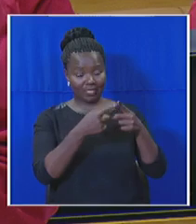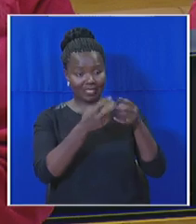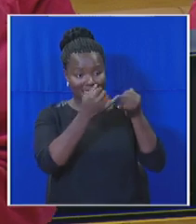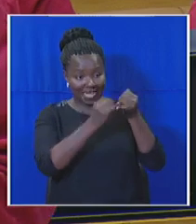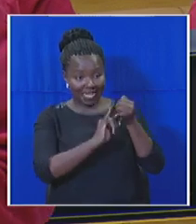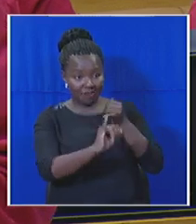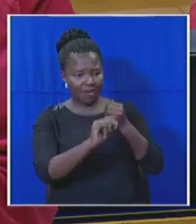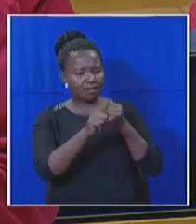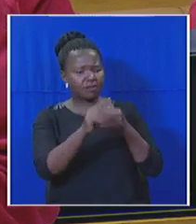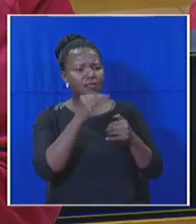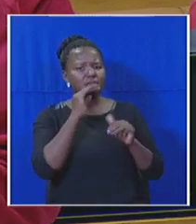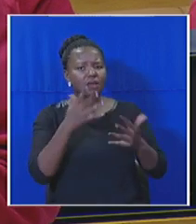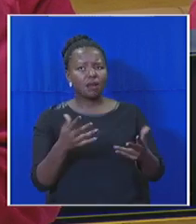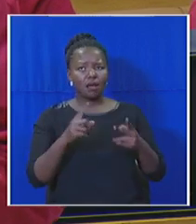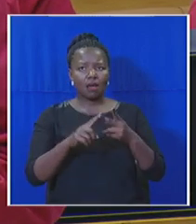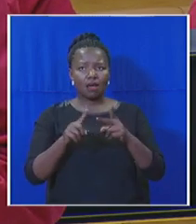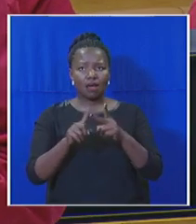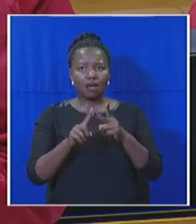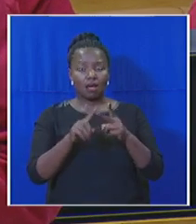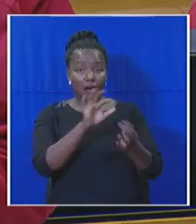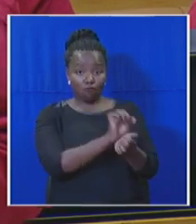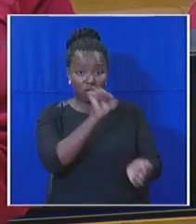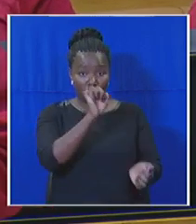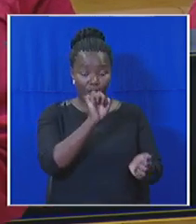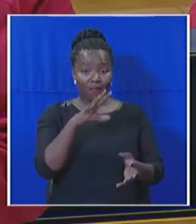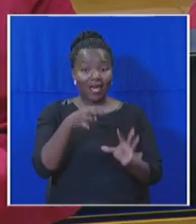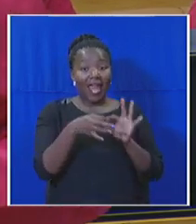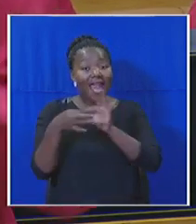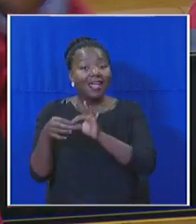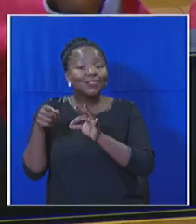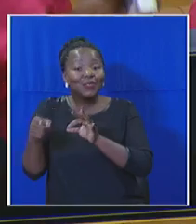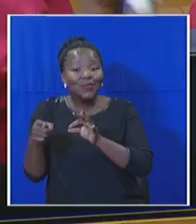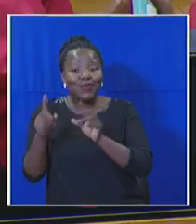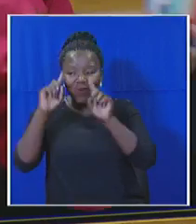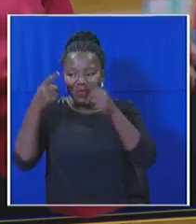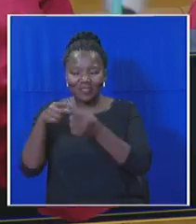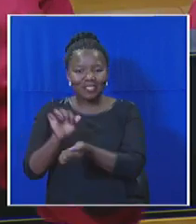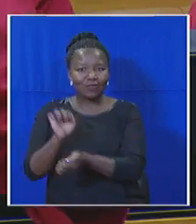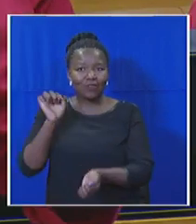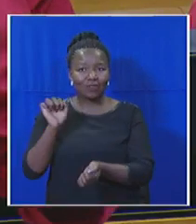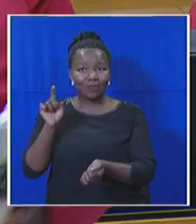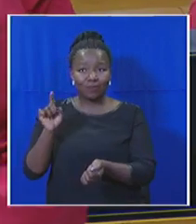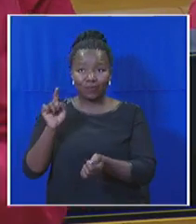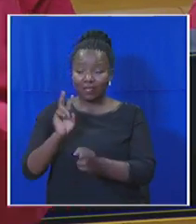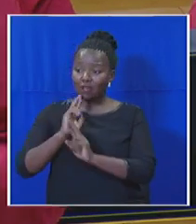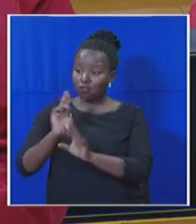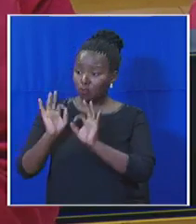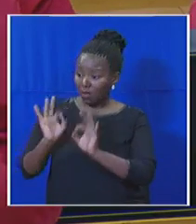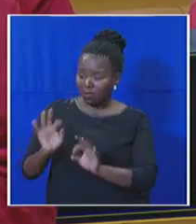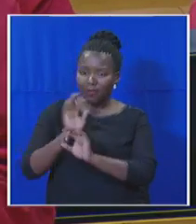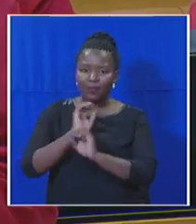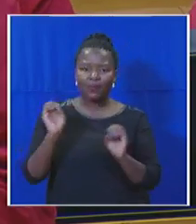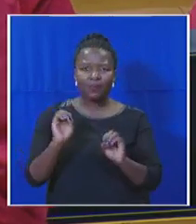relation to institutional autonomy? And lastly, because you did not respond properly earlier on, what is your